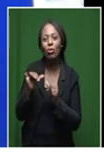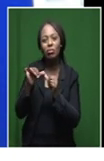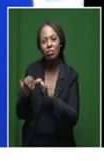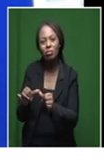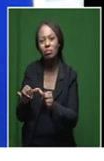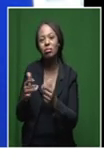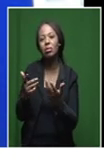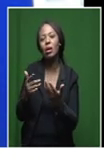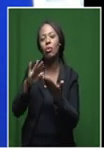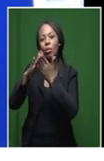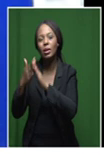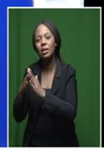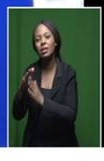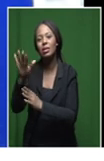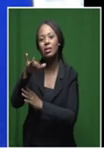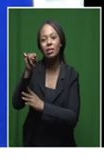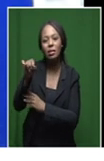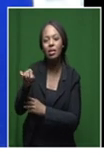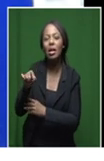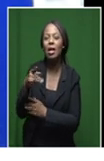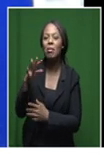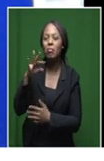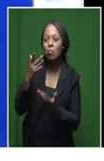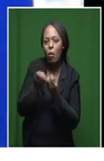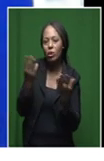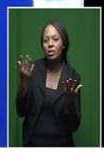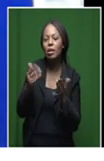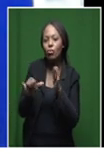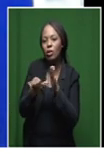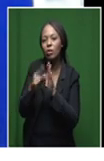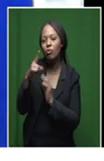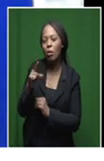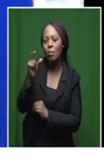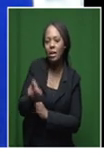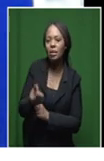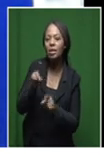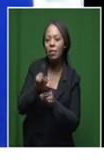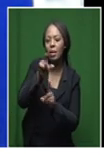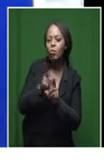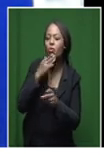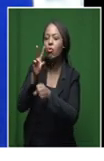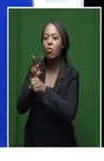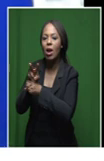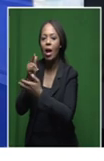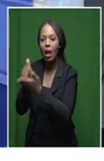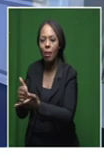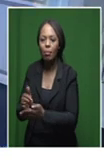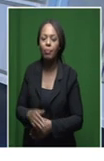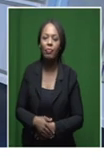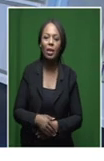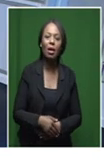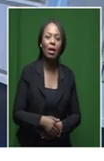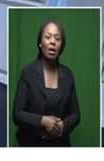in the community, it's very beneficial to the person themselves and the people who are helping them. Do older people need to